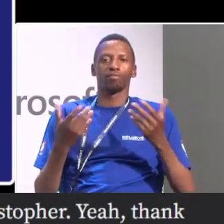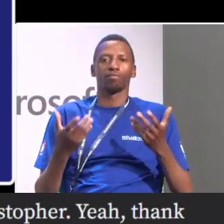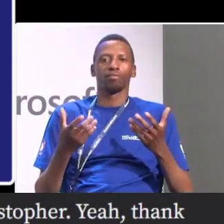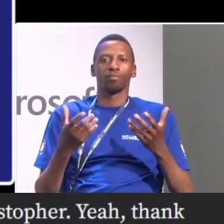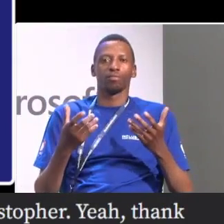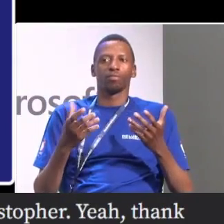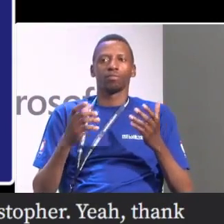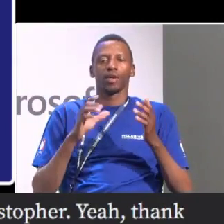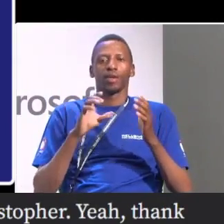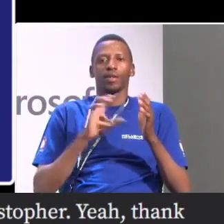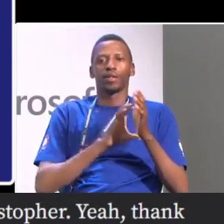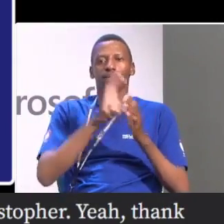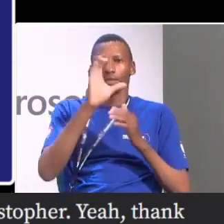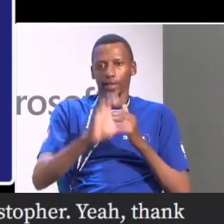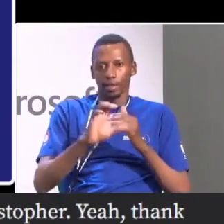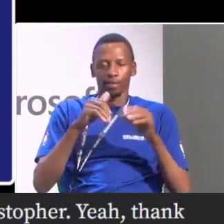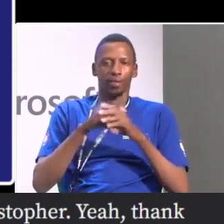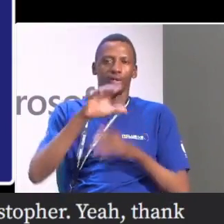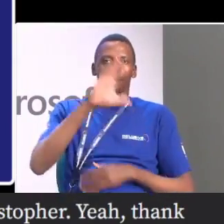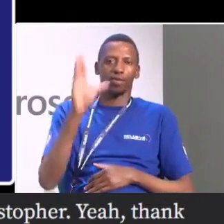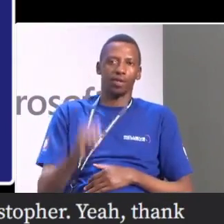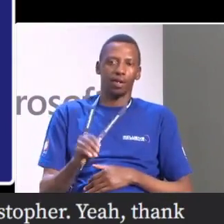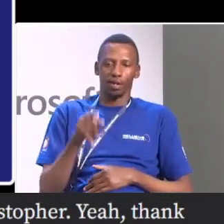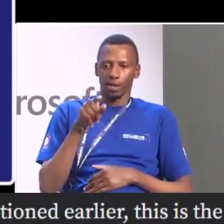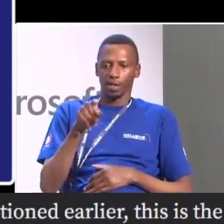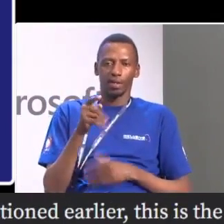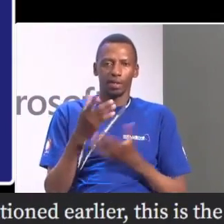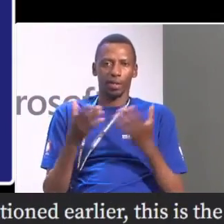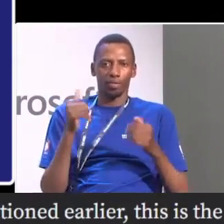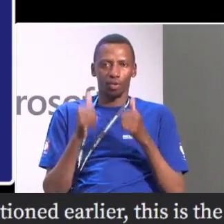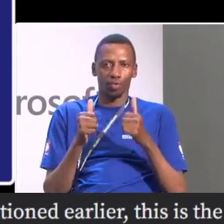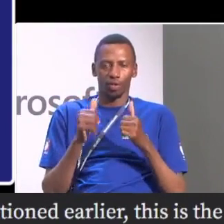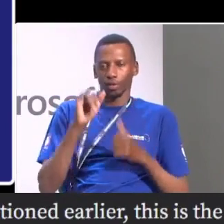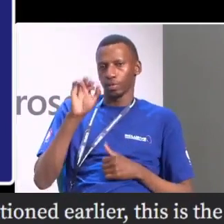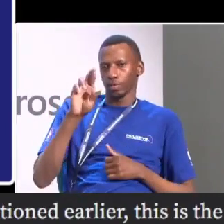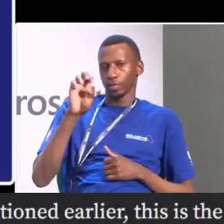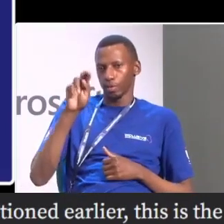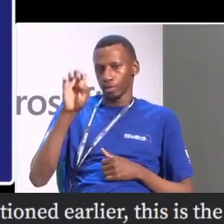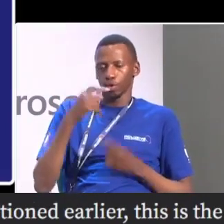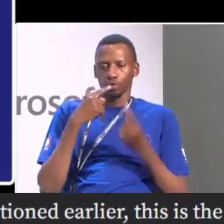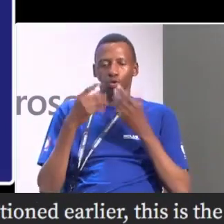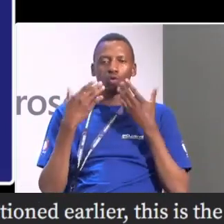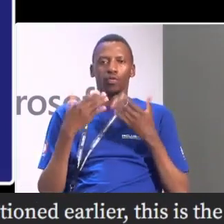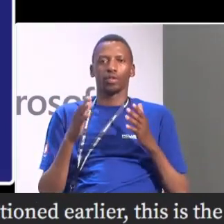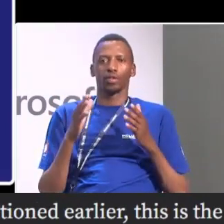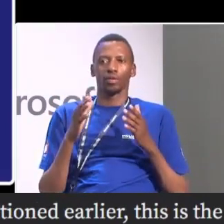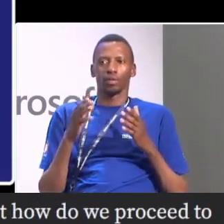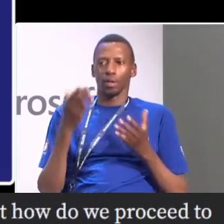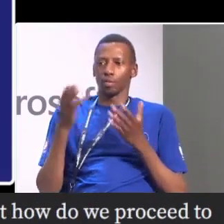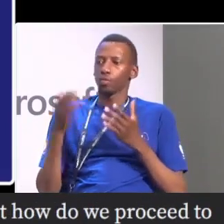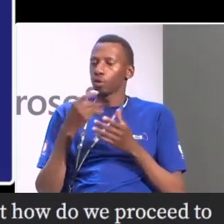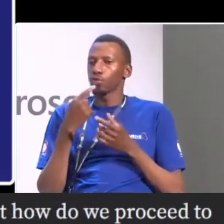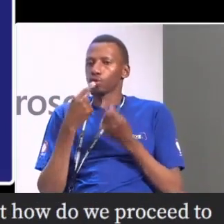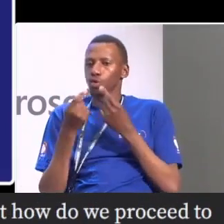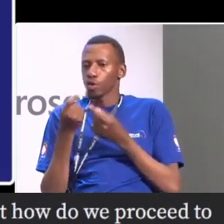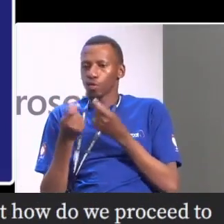IAAP chapter in Africa. And this has been something that Irene and I have talked about for years. And Irene, do you want to just say a few words